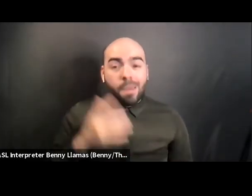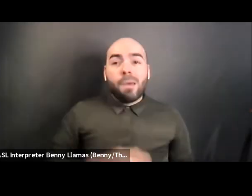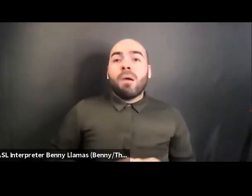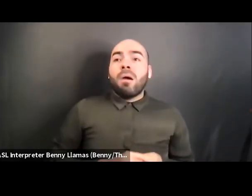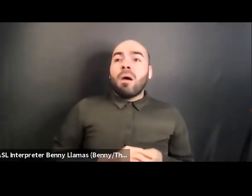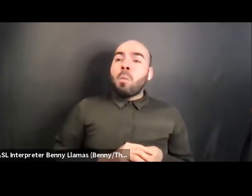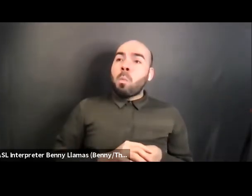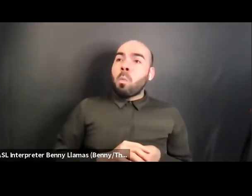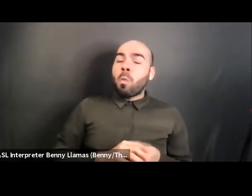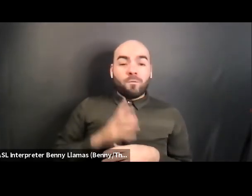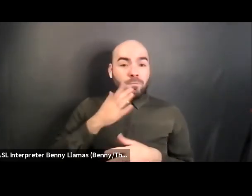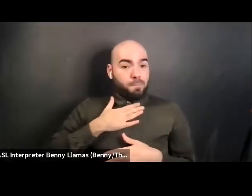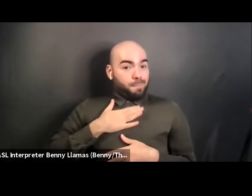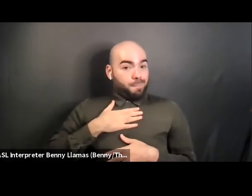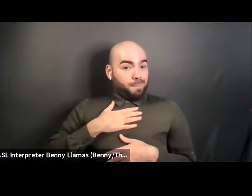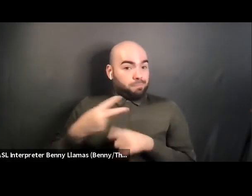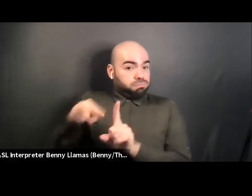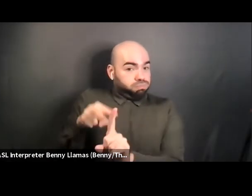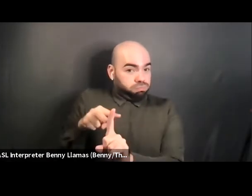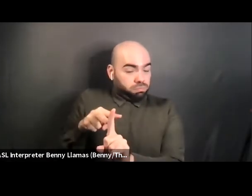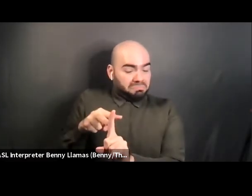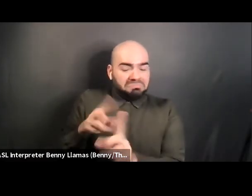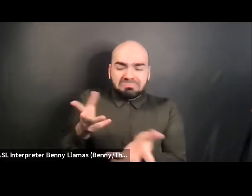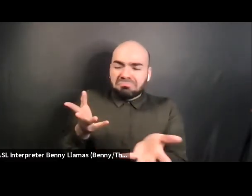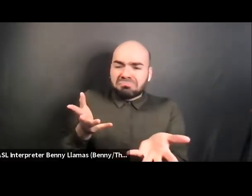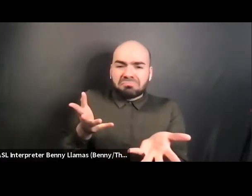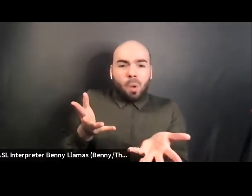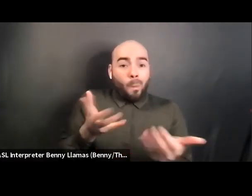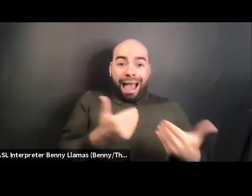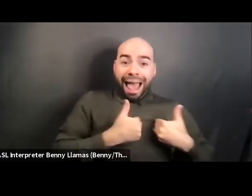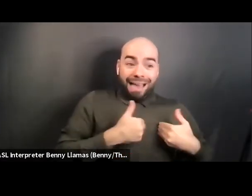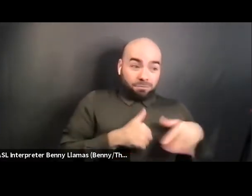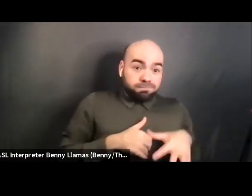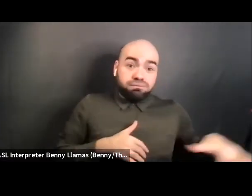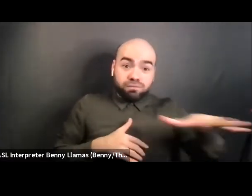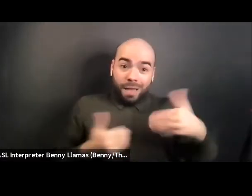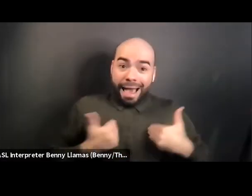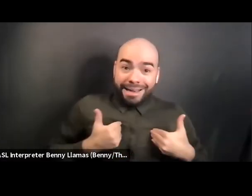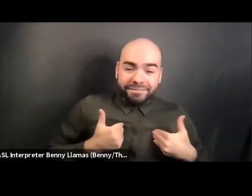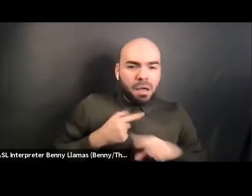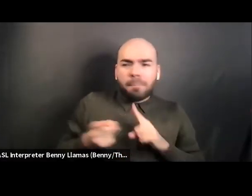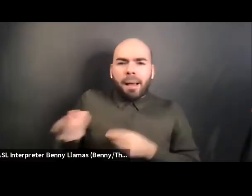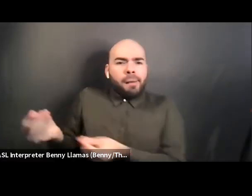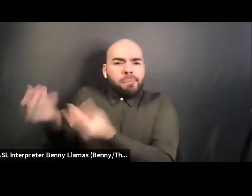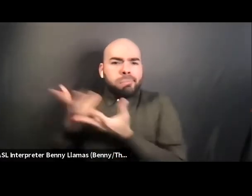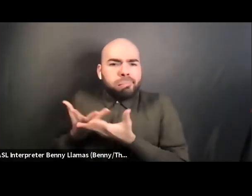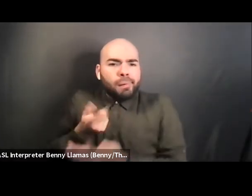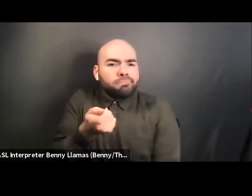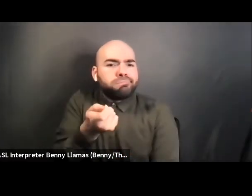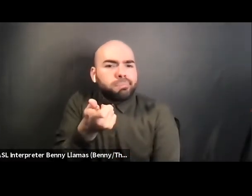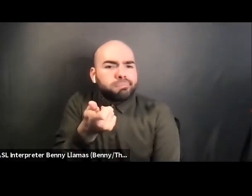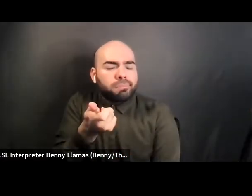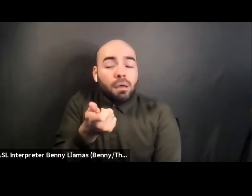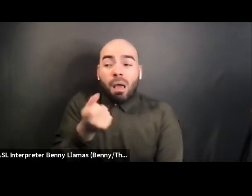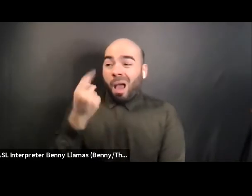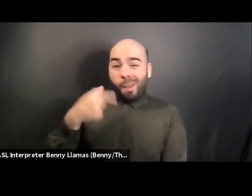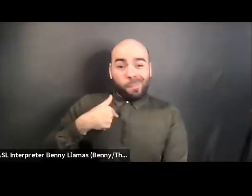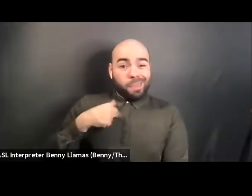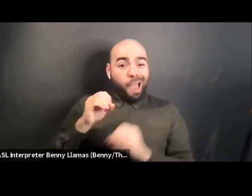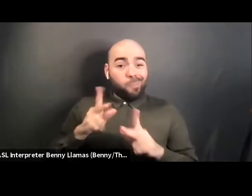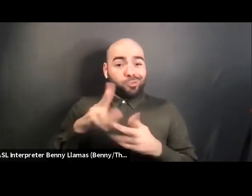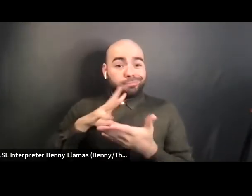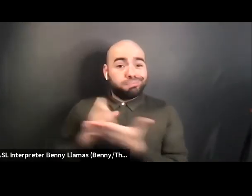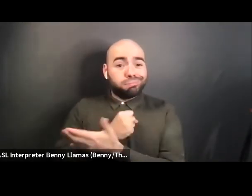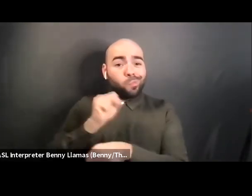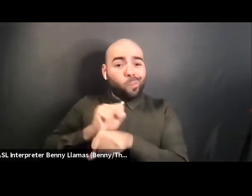with almost certainty that if I had not had the opportunity to work at TCG last year, I would